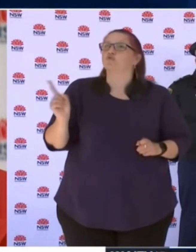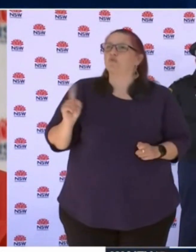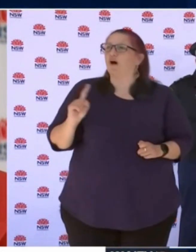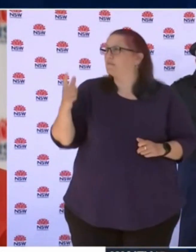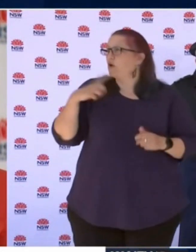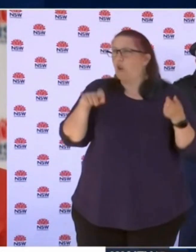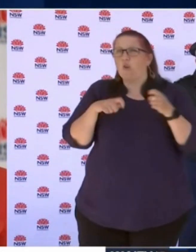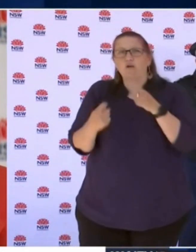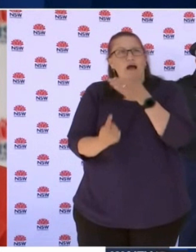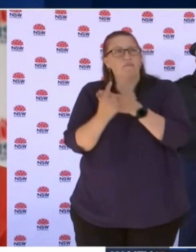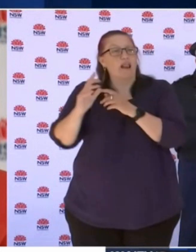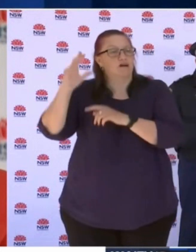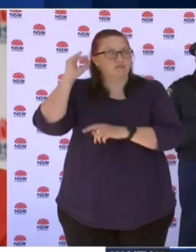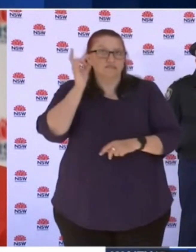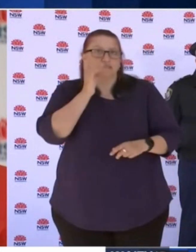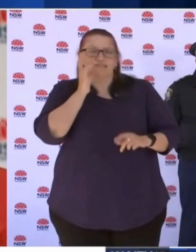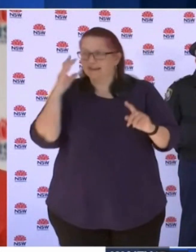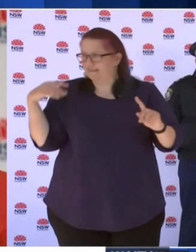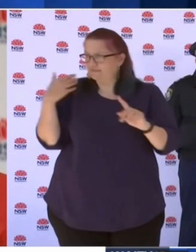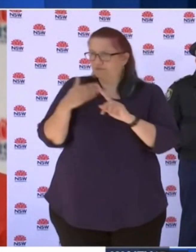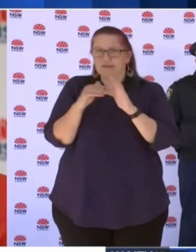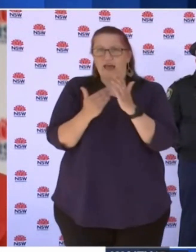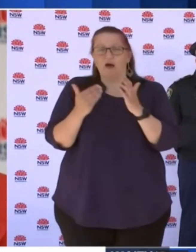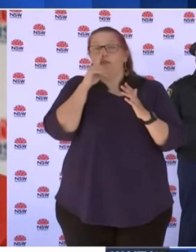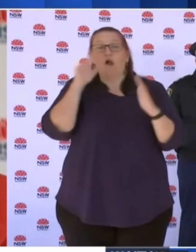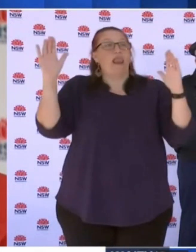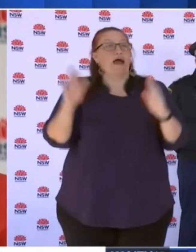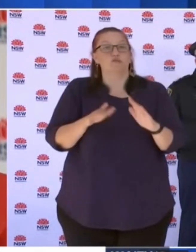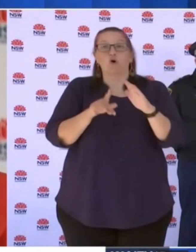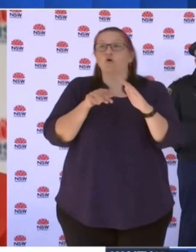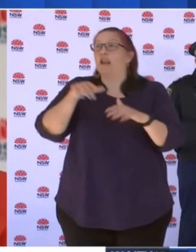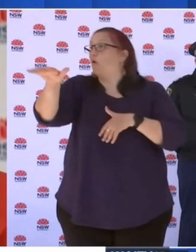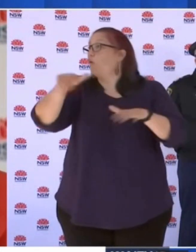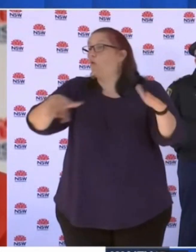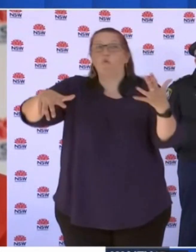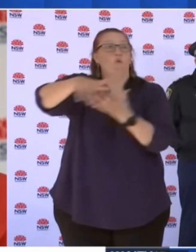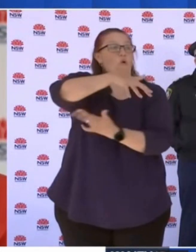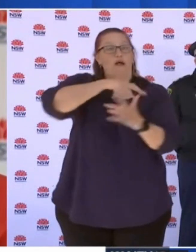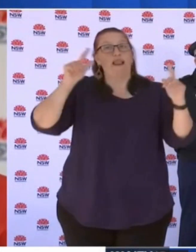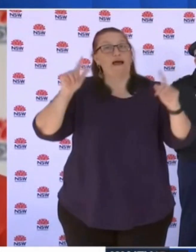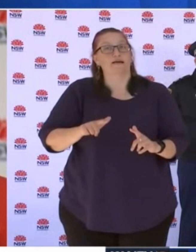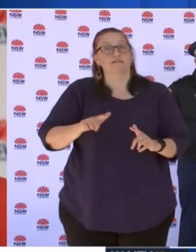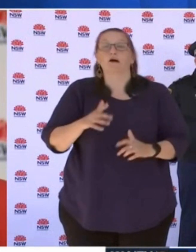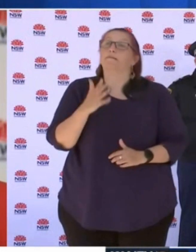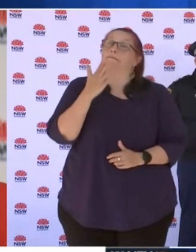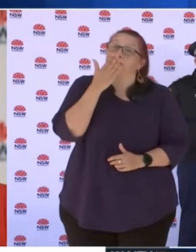they've been going around will be minimal. If you stay at home for the vast majority of the time, limit your grocery shopping to as brief